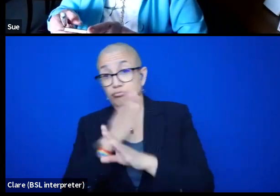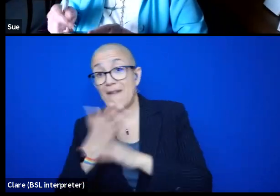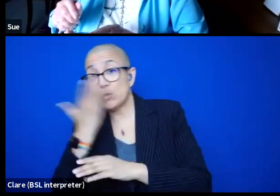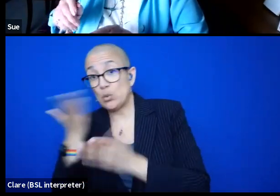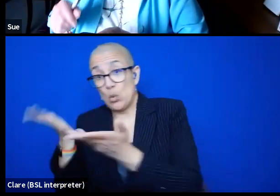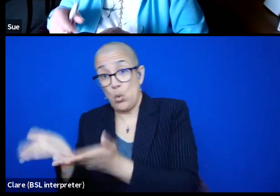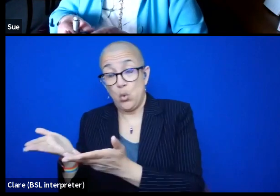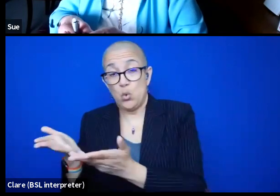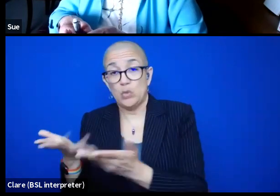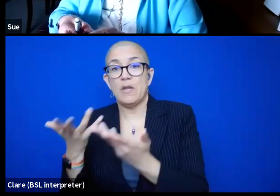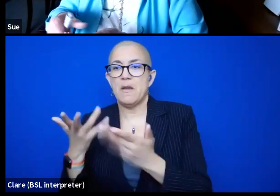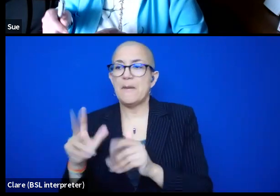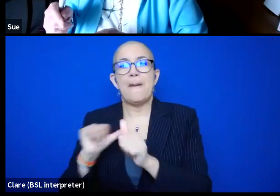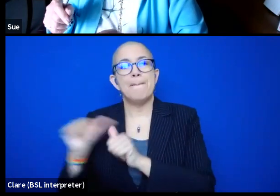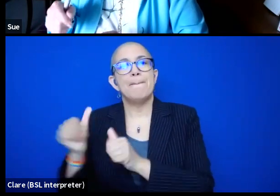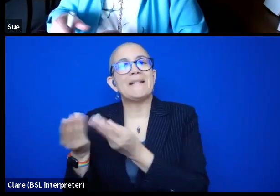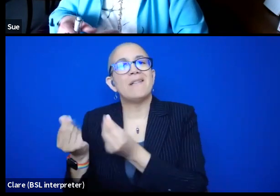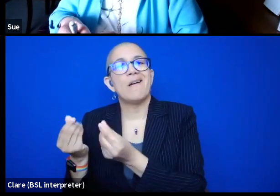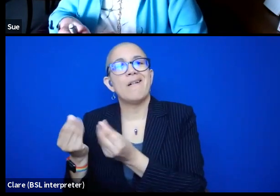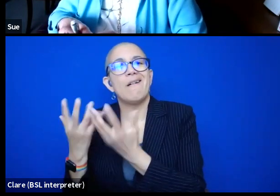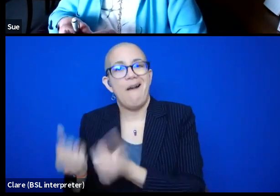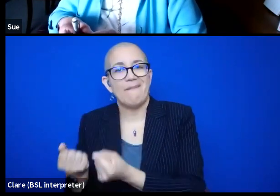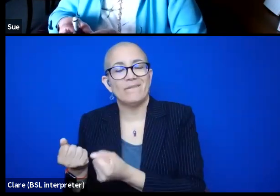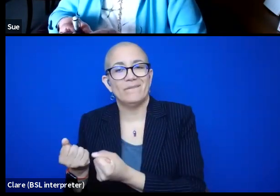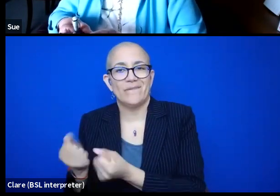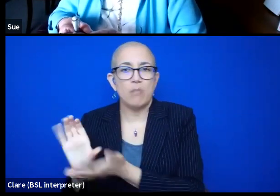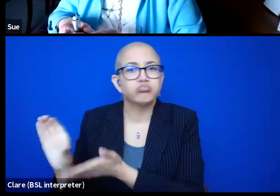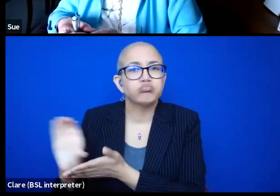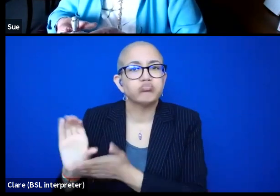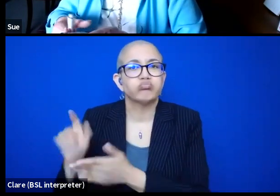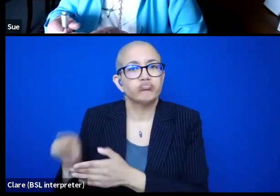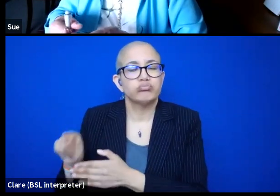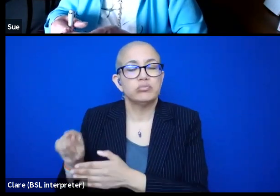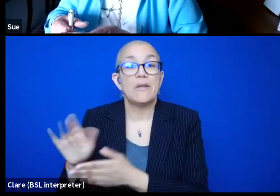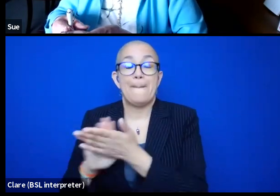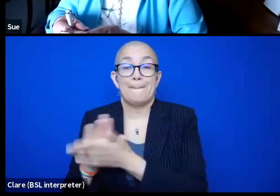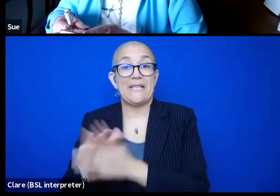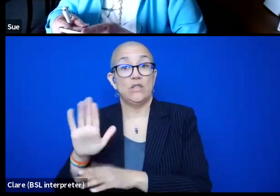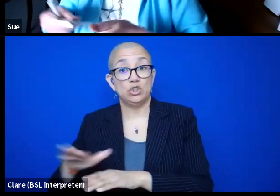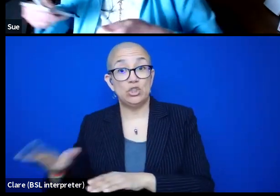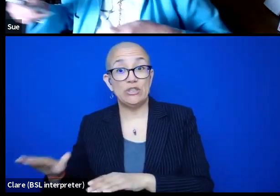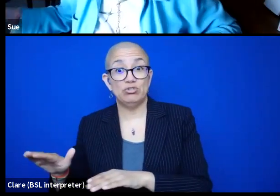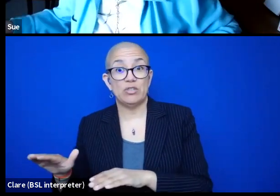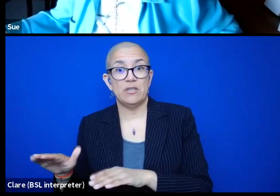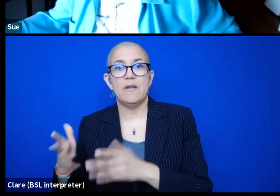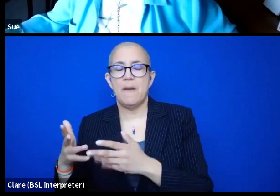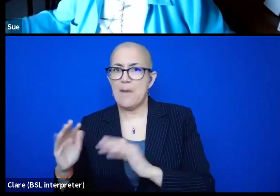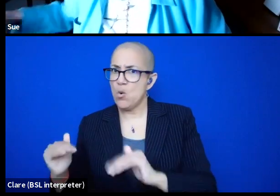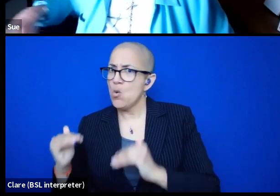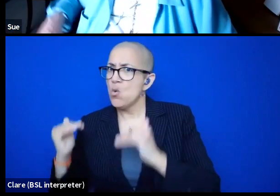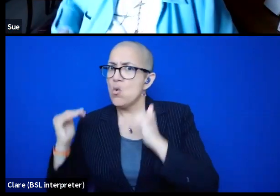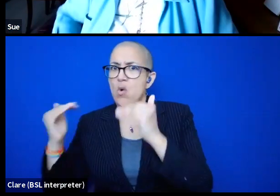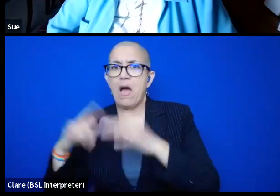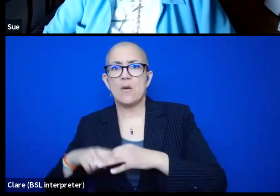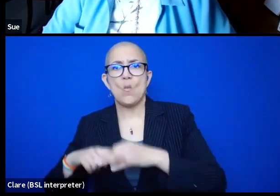been obviously better resourced. And that has meant that children have been getting very high quality